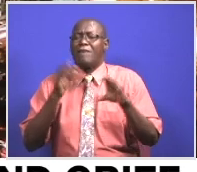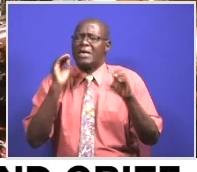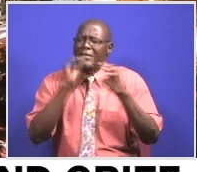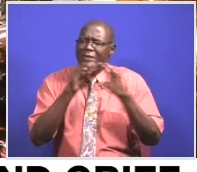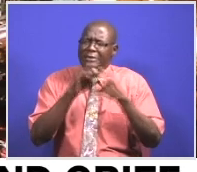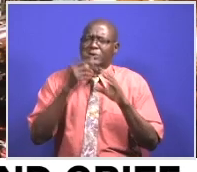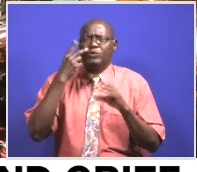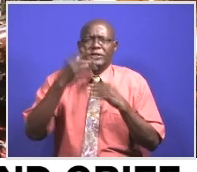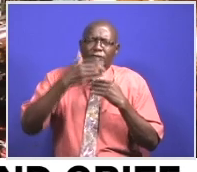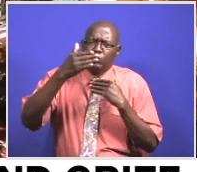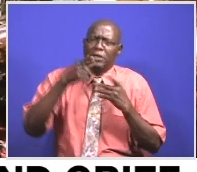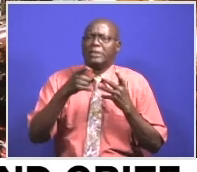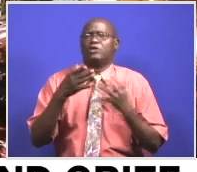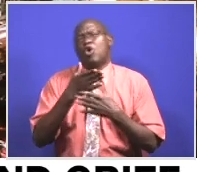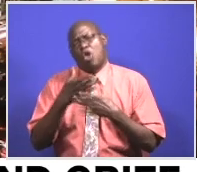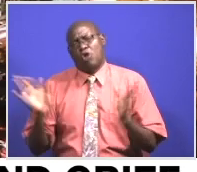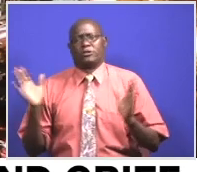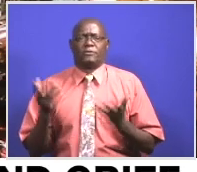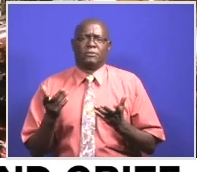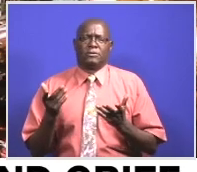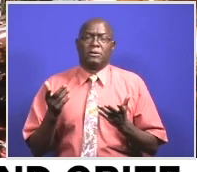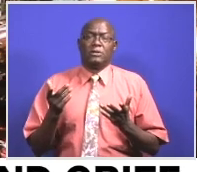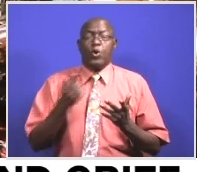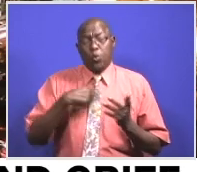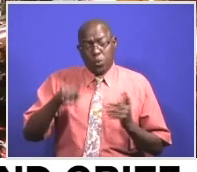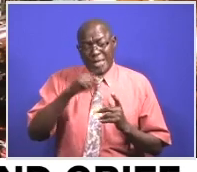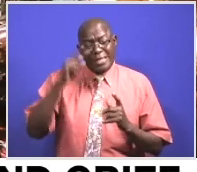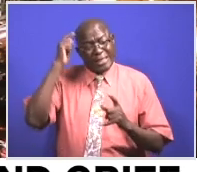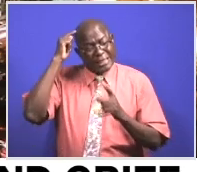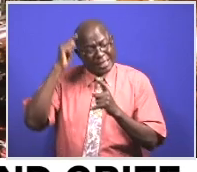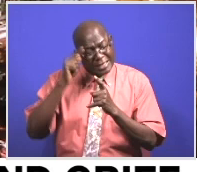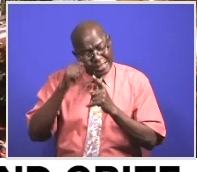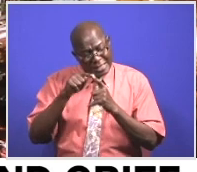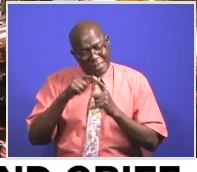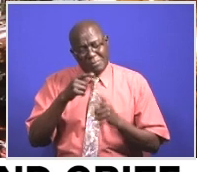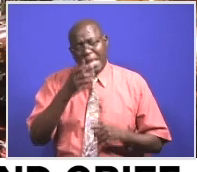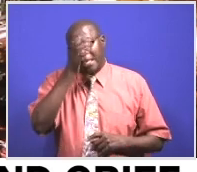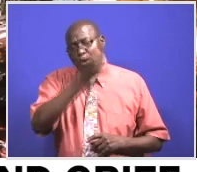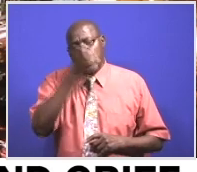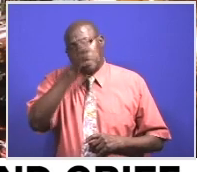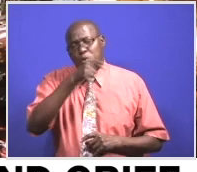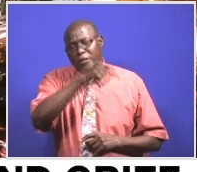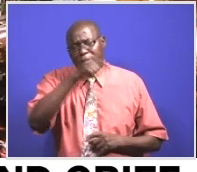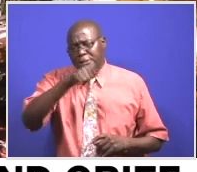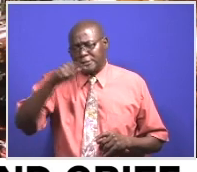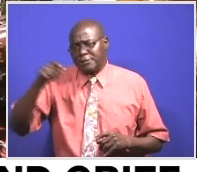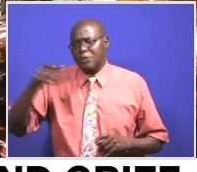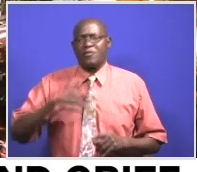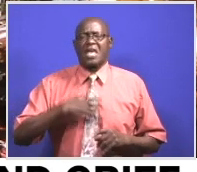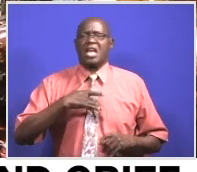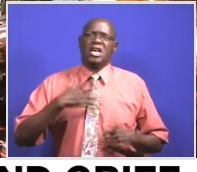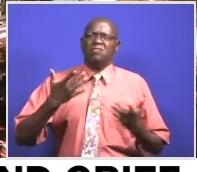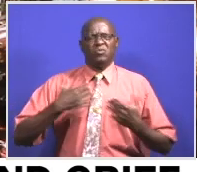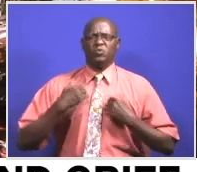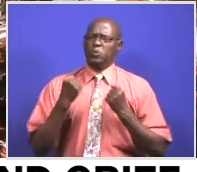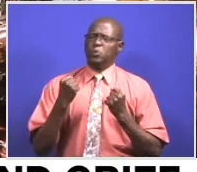future, it's a loss. So we tend to ignore those losses and we feel like, no, I will get through